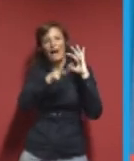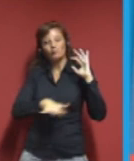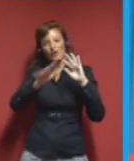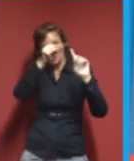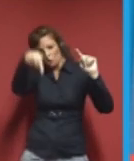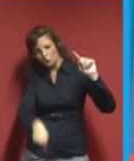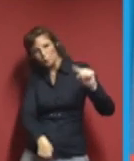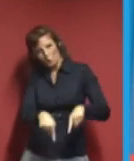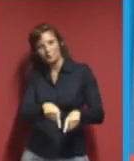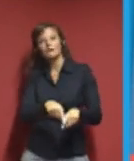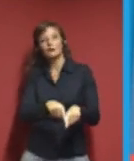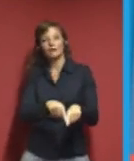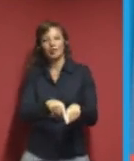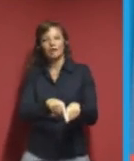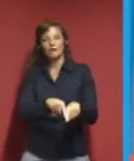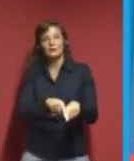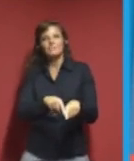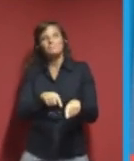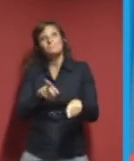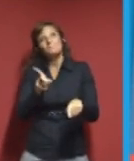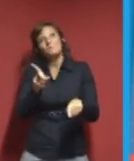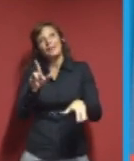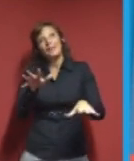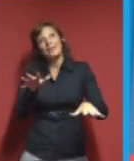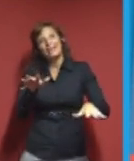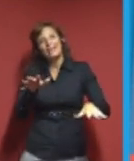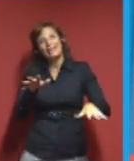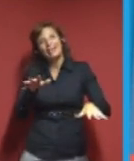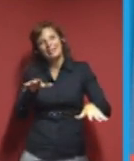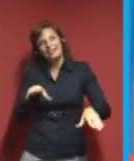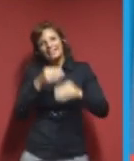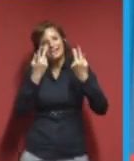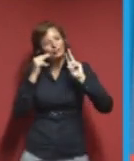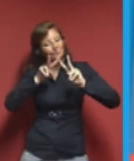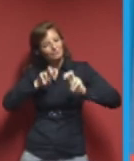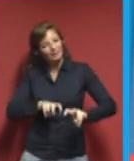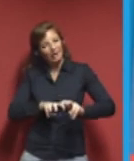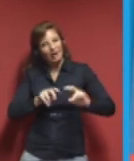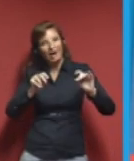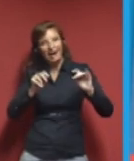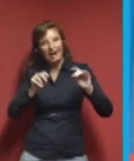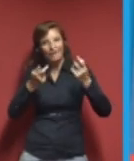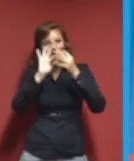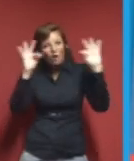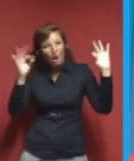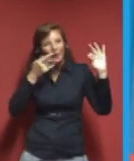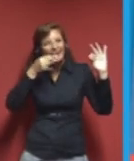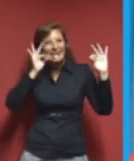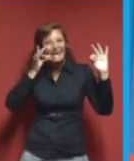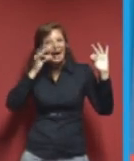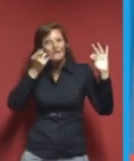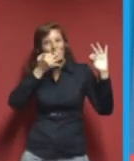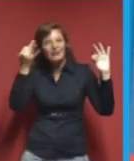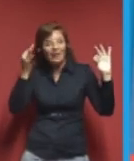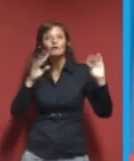the maker's world. And you've been investigating about the formula of the perfect coffee. That's and right. What did you learn? This is a perfect coffee, probably. Oh, an